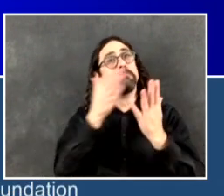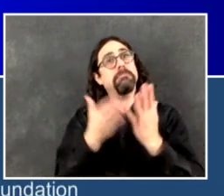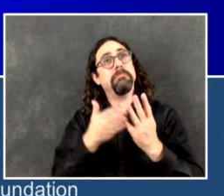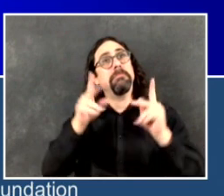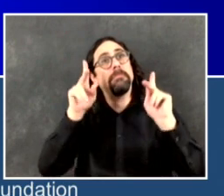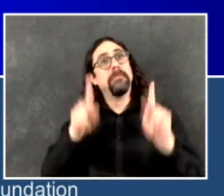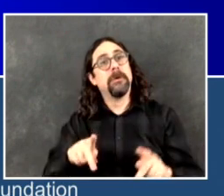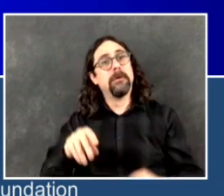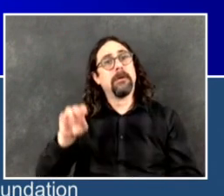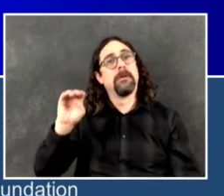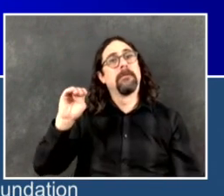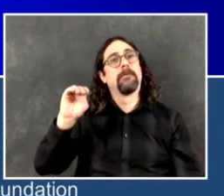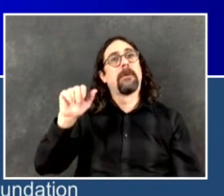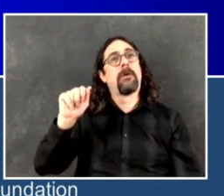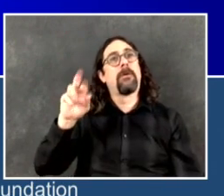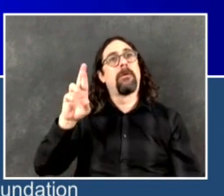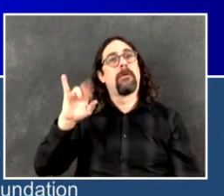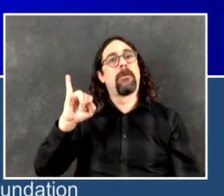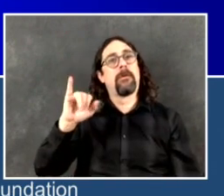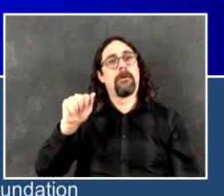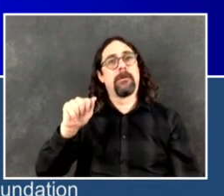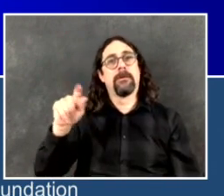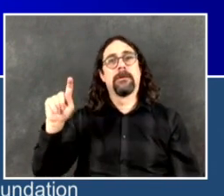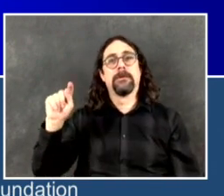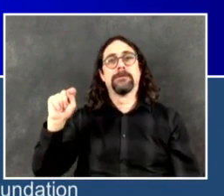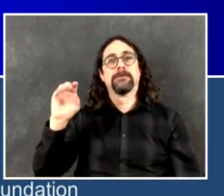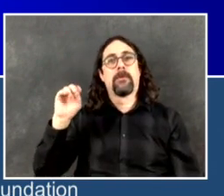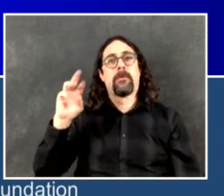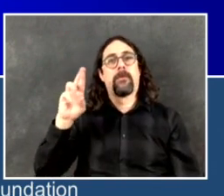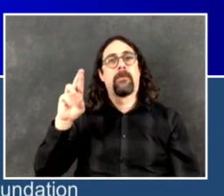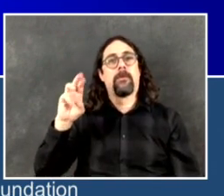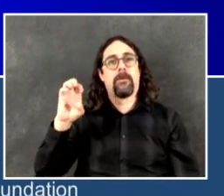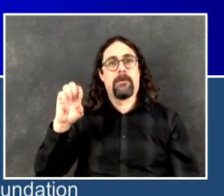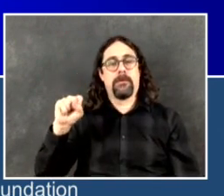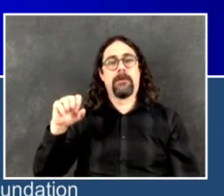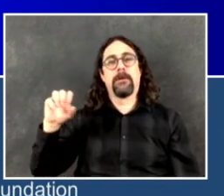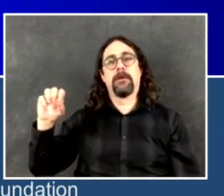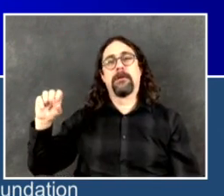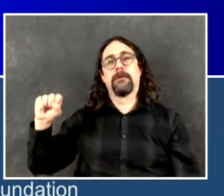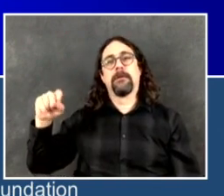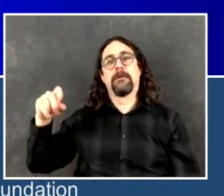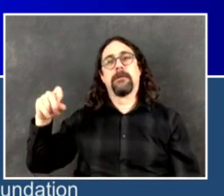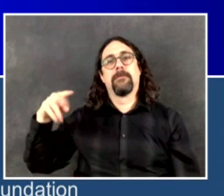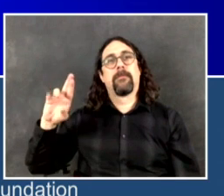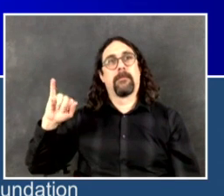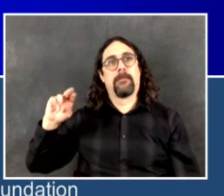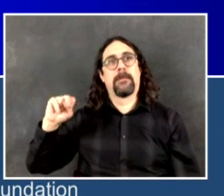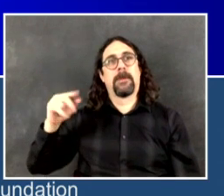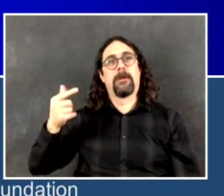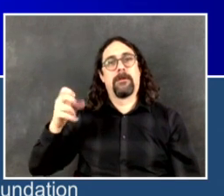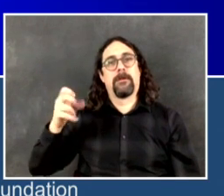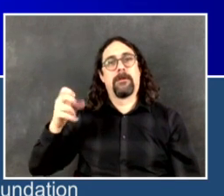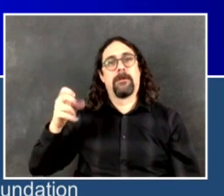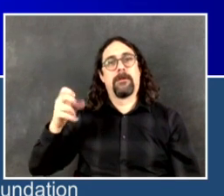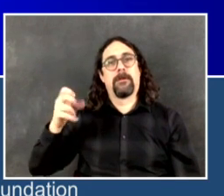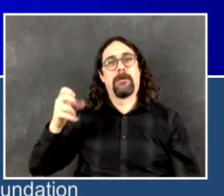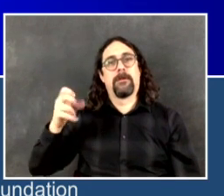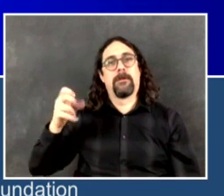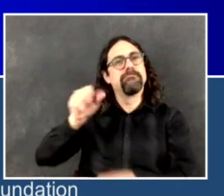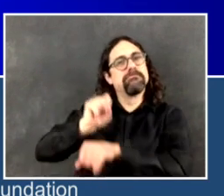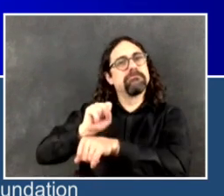for United States Programs at the Ford Foundation. Maria is someone who, in her 15 years of public service to our